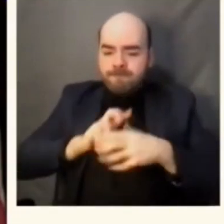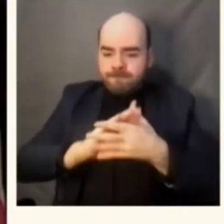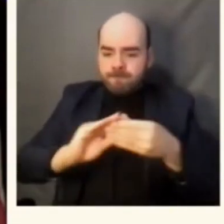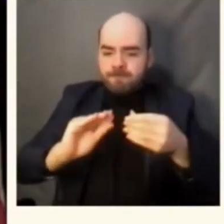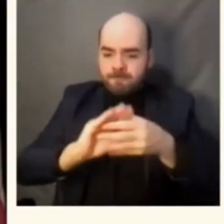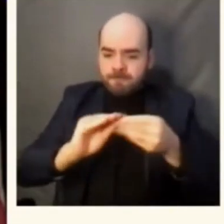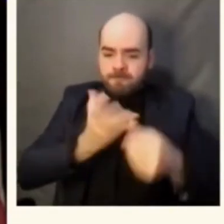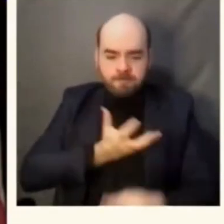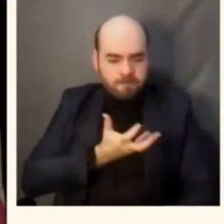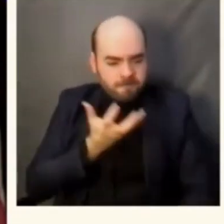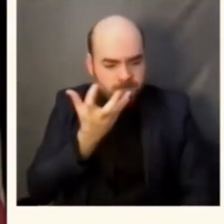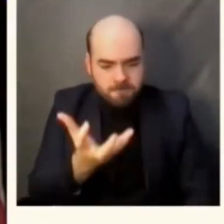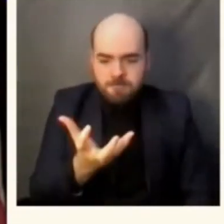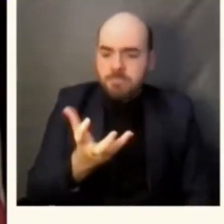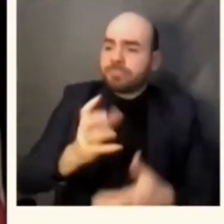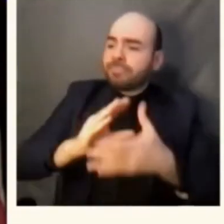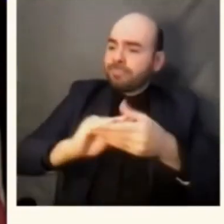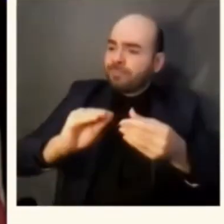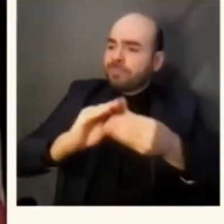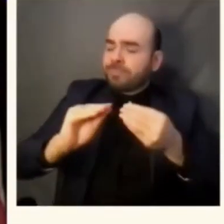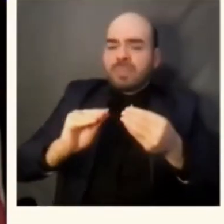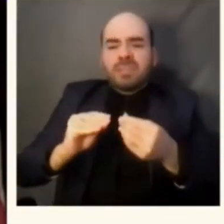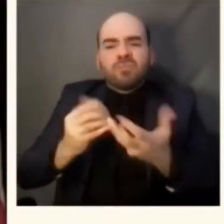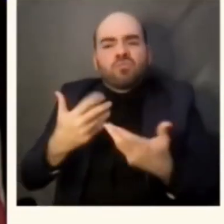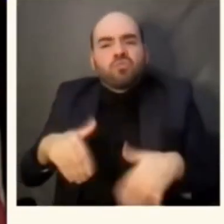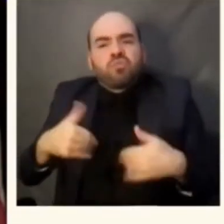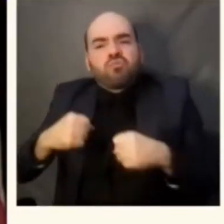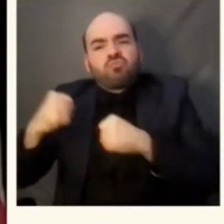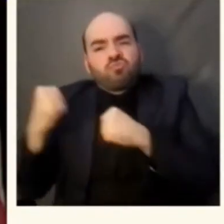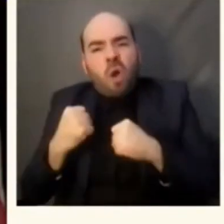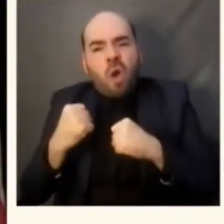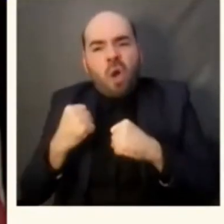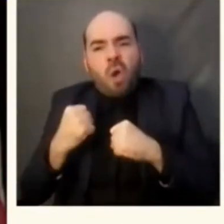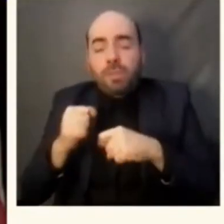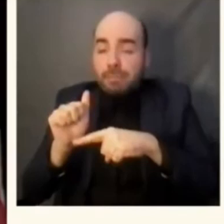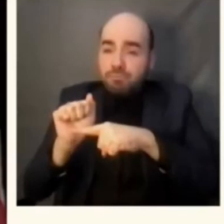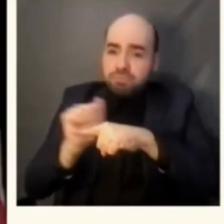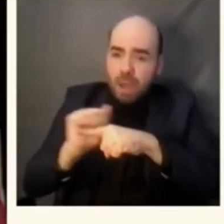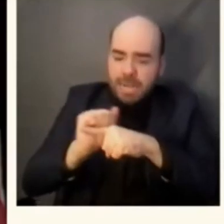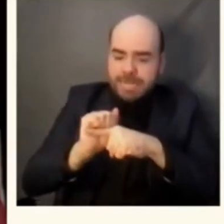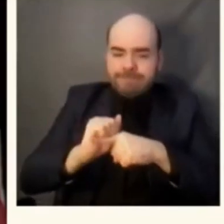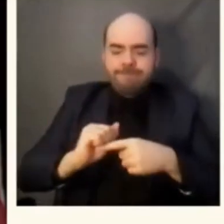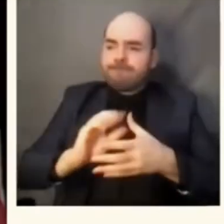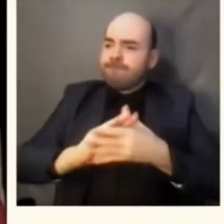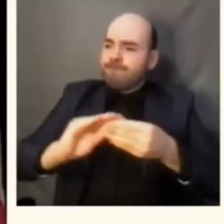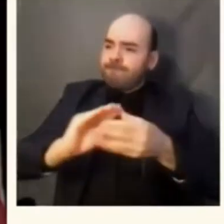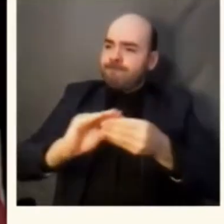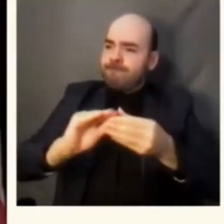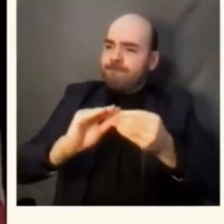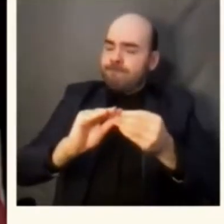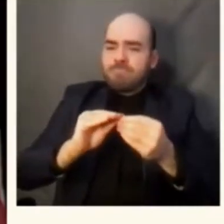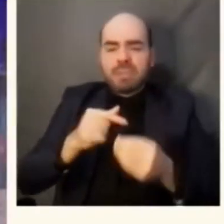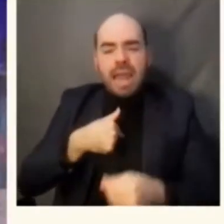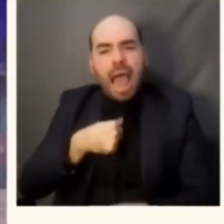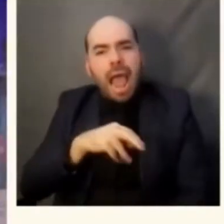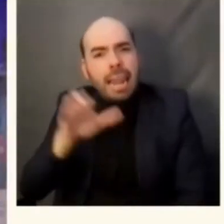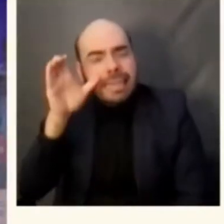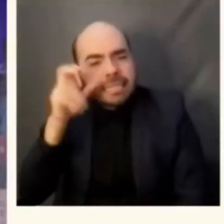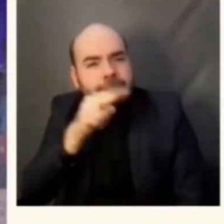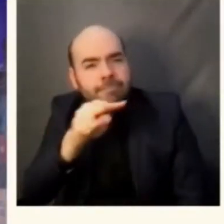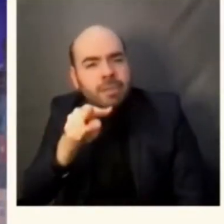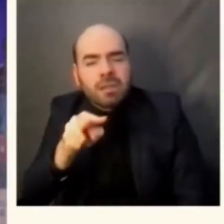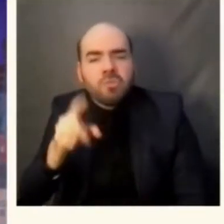poised, practiced. But then I would see a memory flash across their